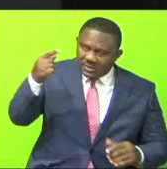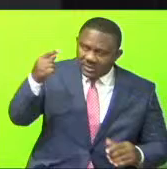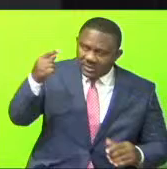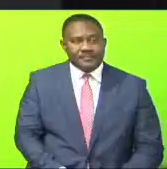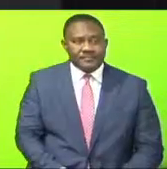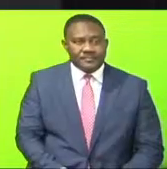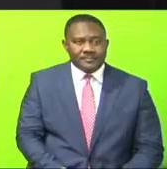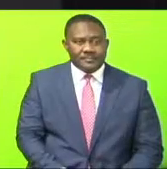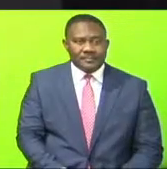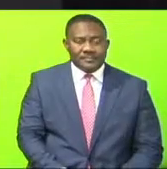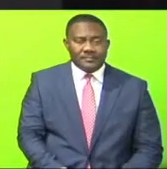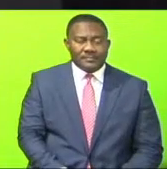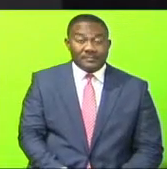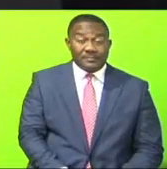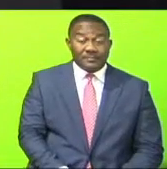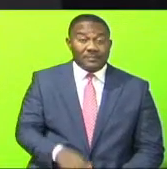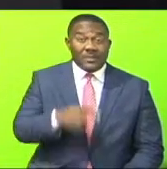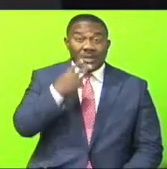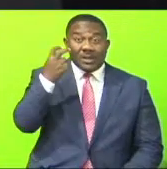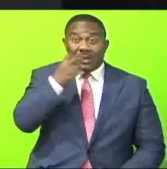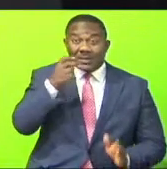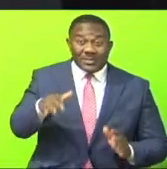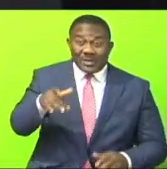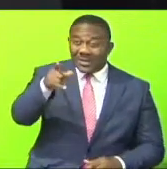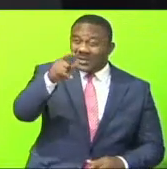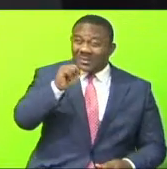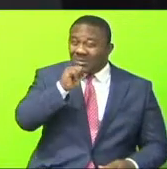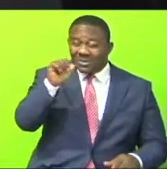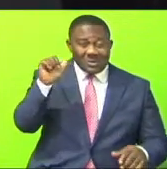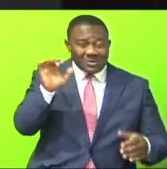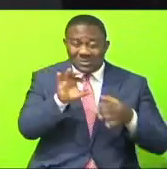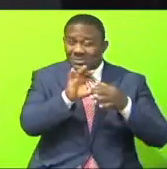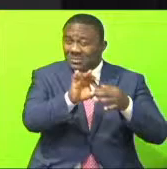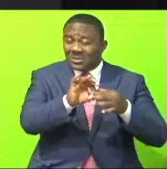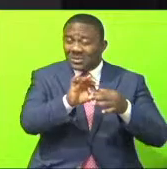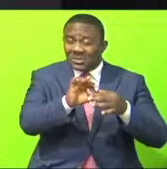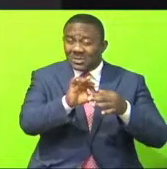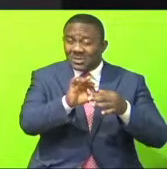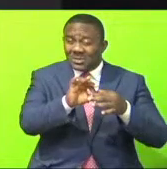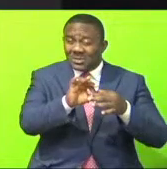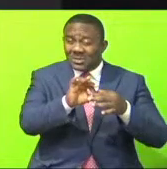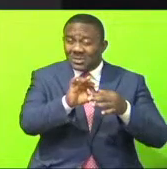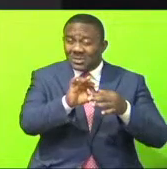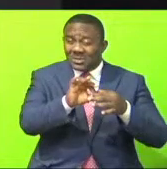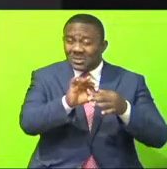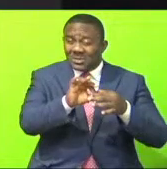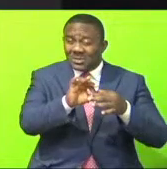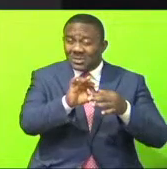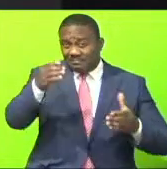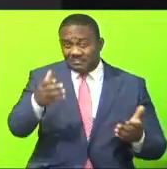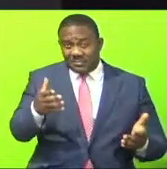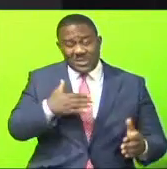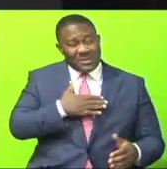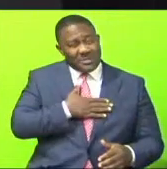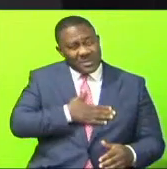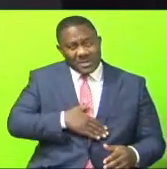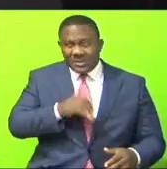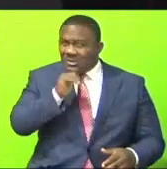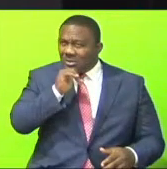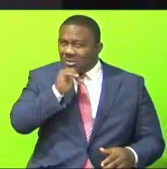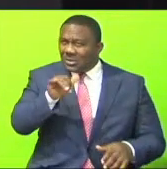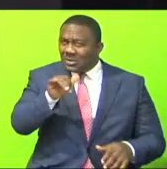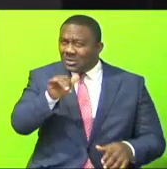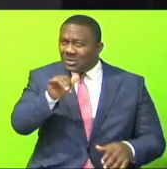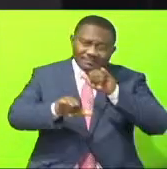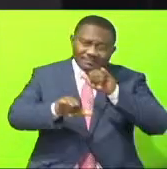it's not an extension of the Supreme Court. And please, don't invite him into temptation and push him